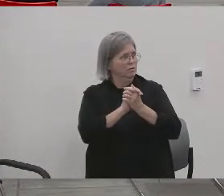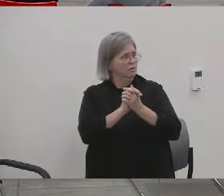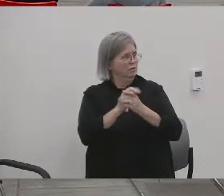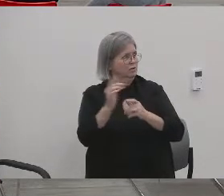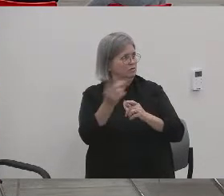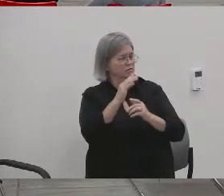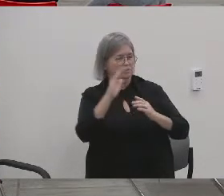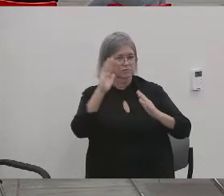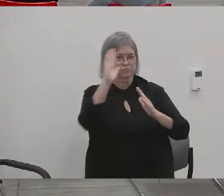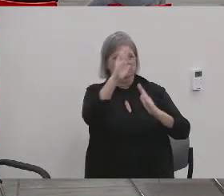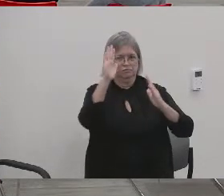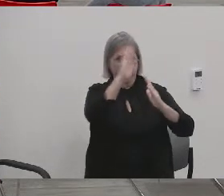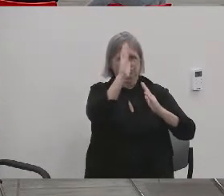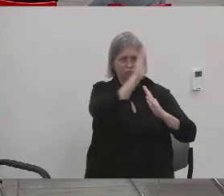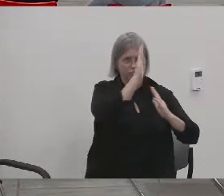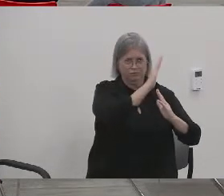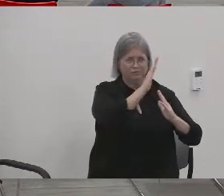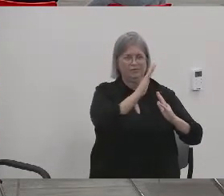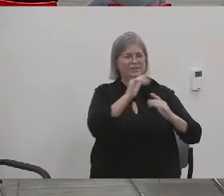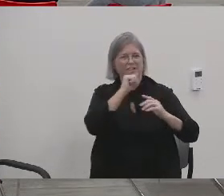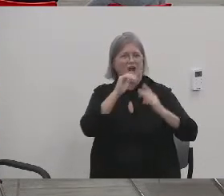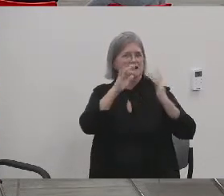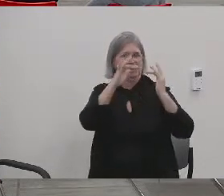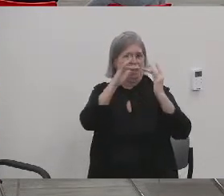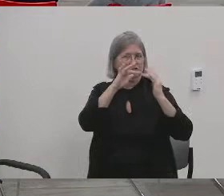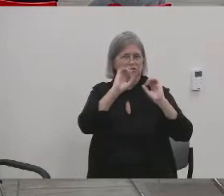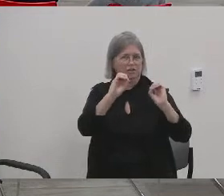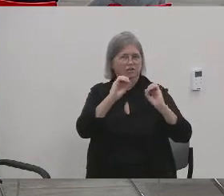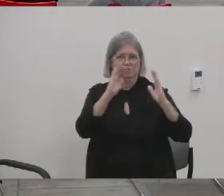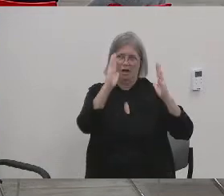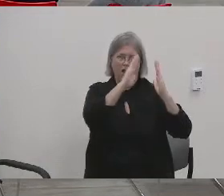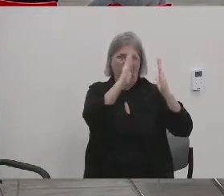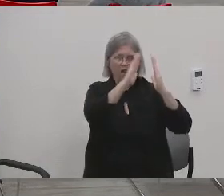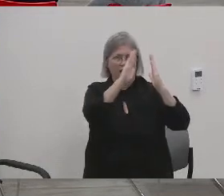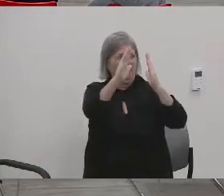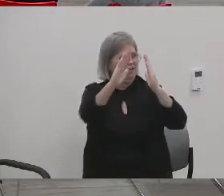through, we'll do an air 5 as you kind of walk through, if that works out okay. Thank you.